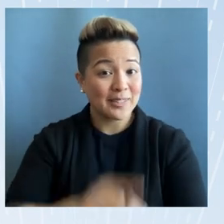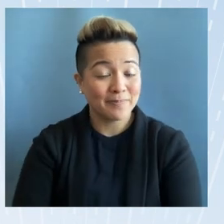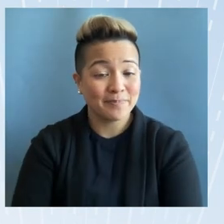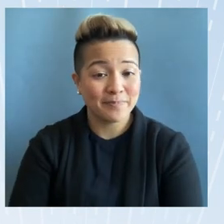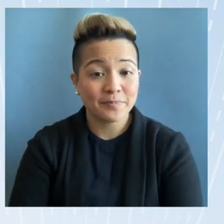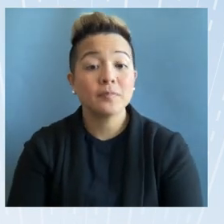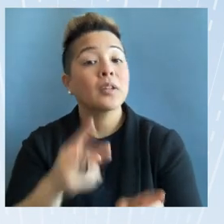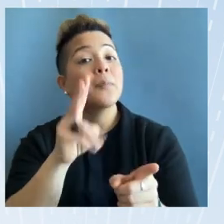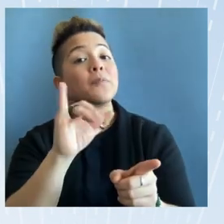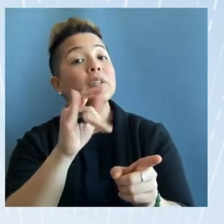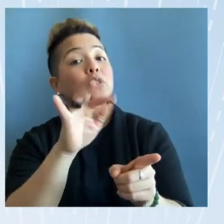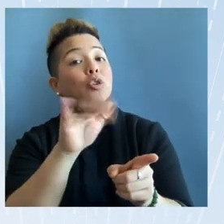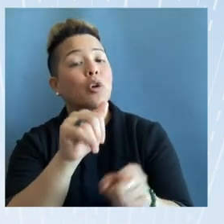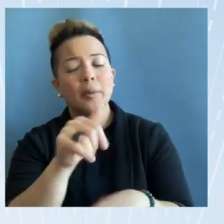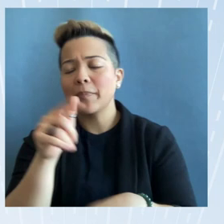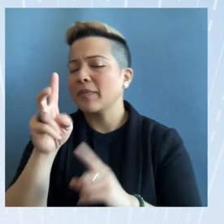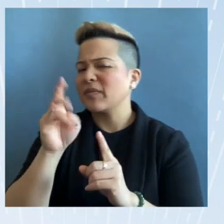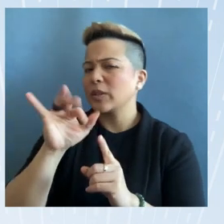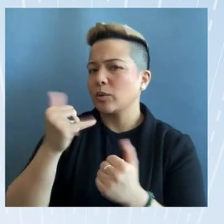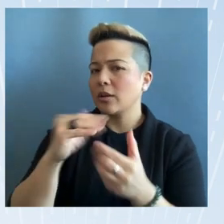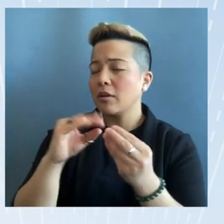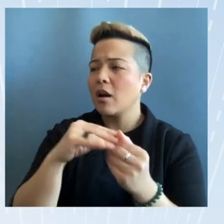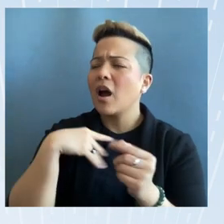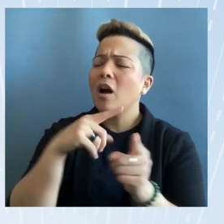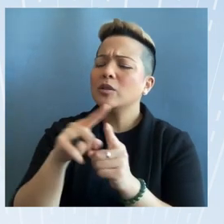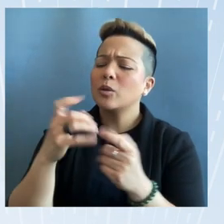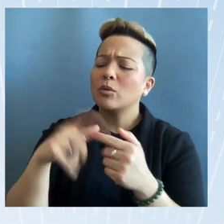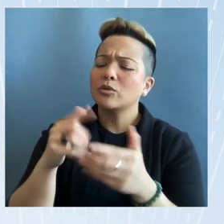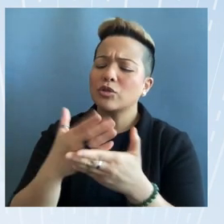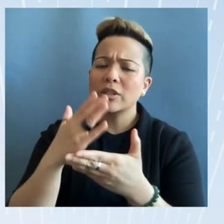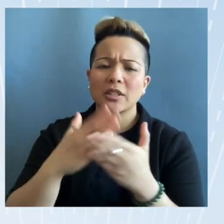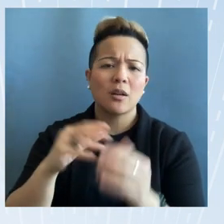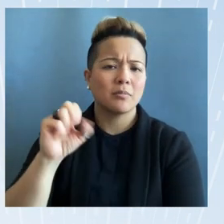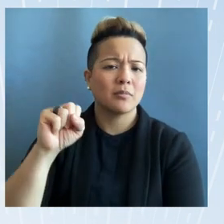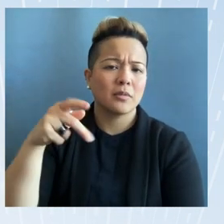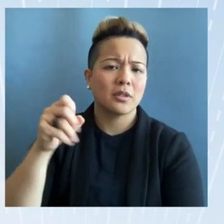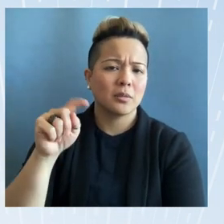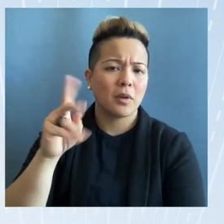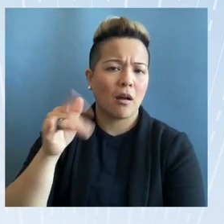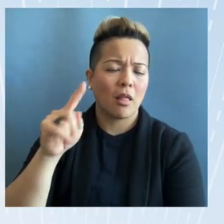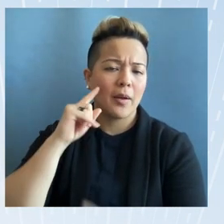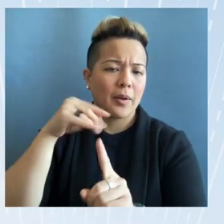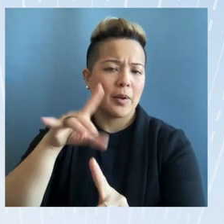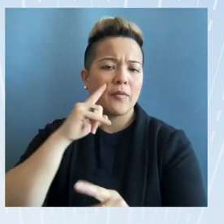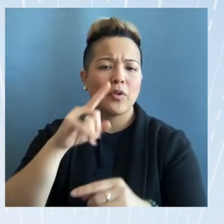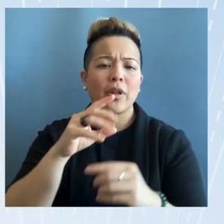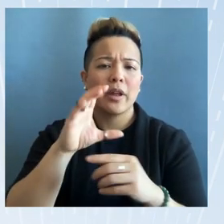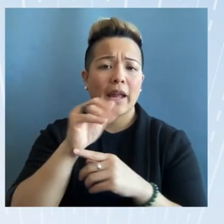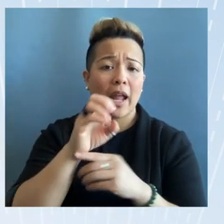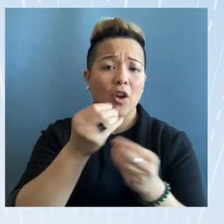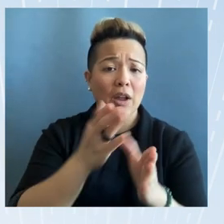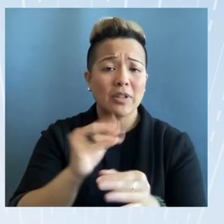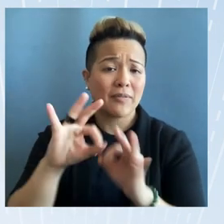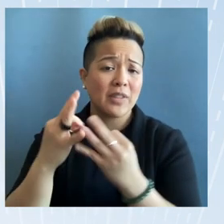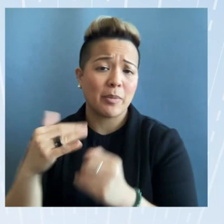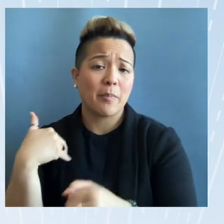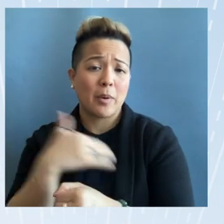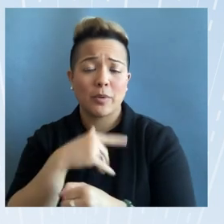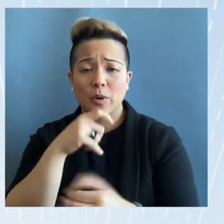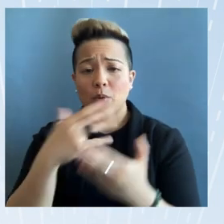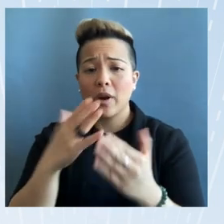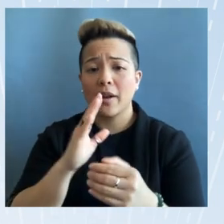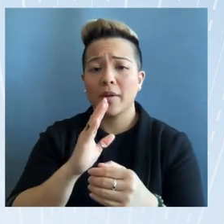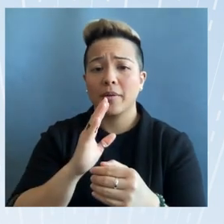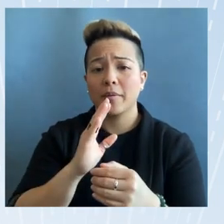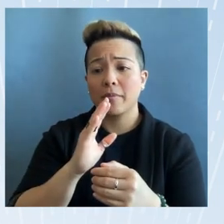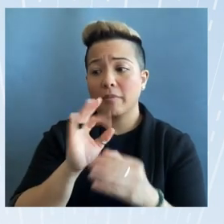Victoria. And I also want to, shine some spotlight for the caregivers and family members as well, who may be limited English proficient